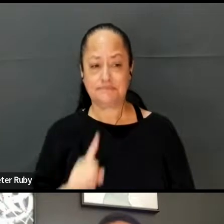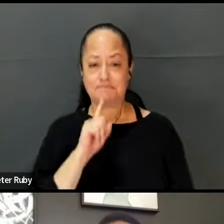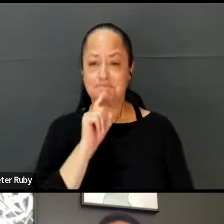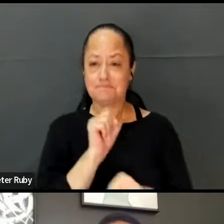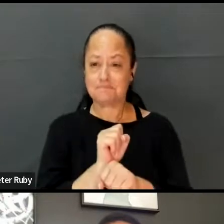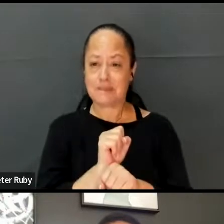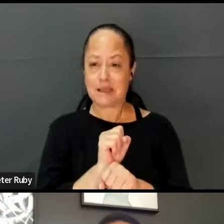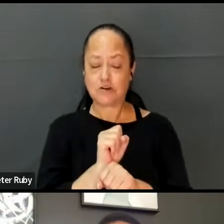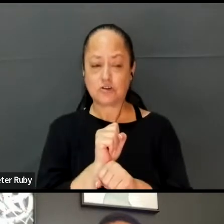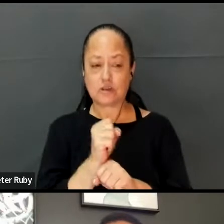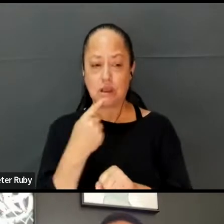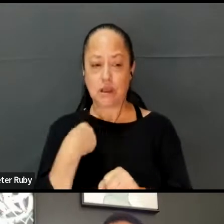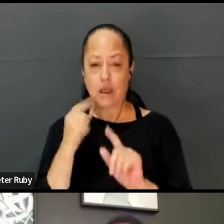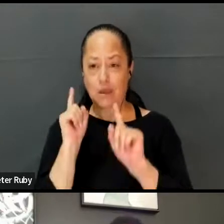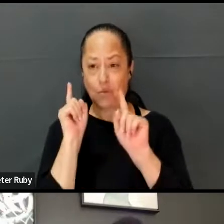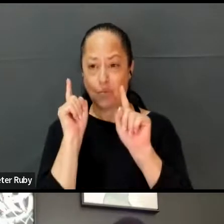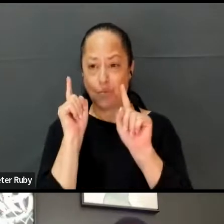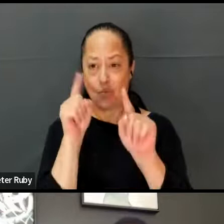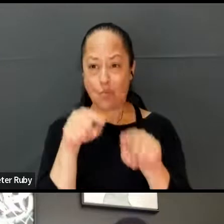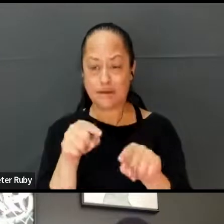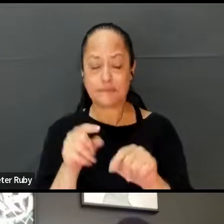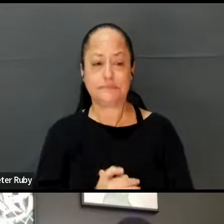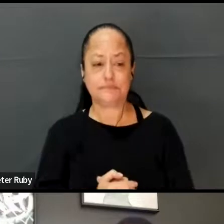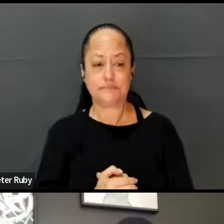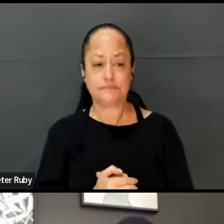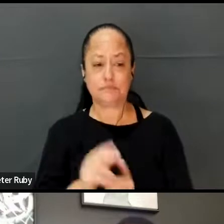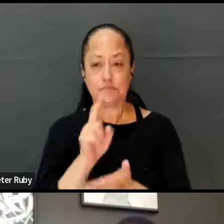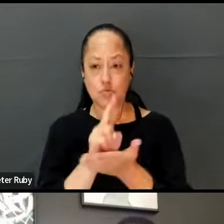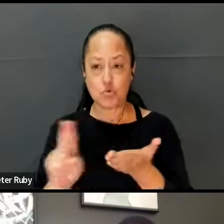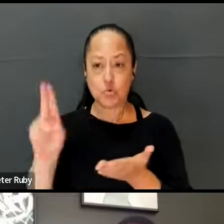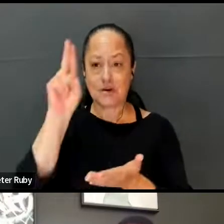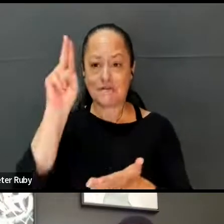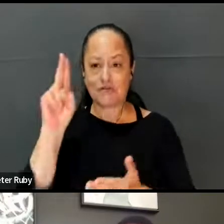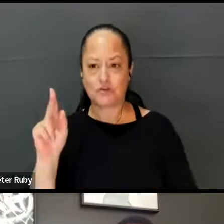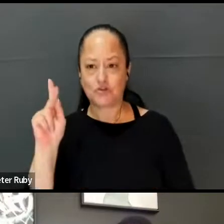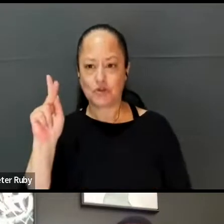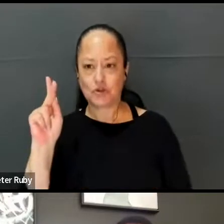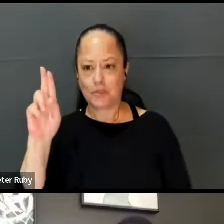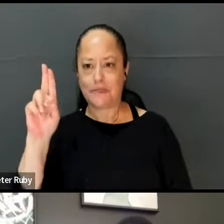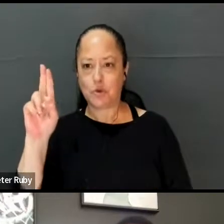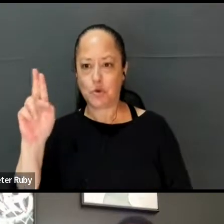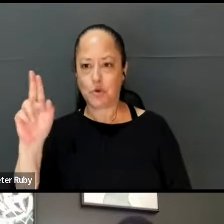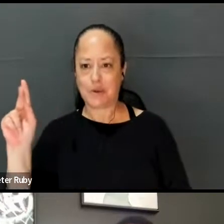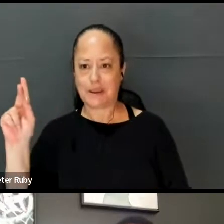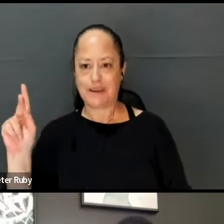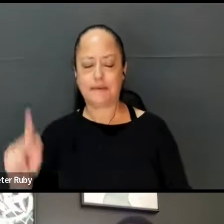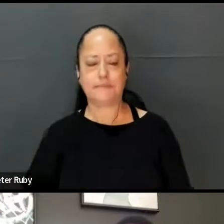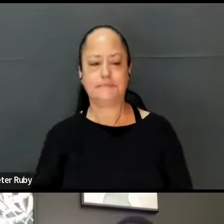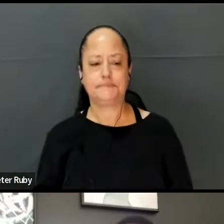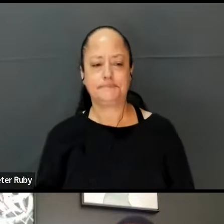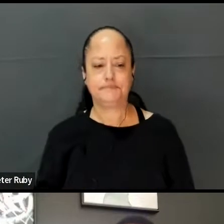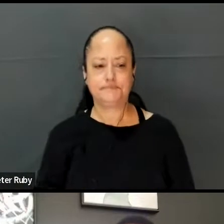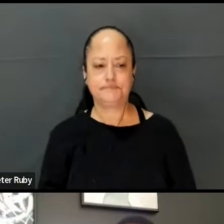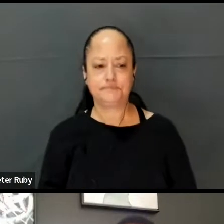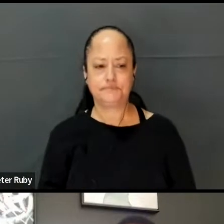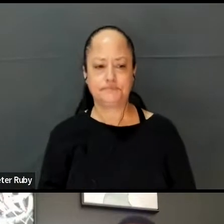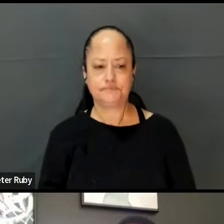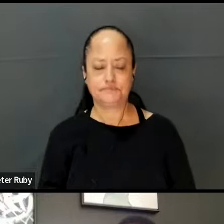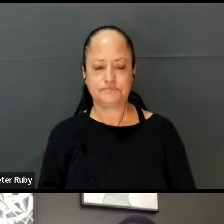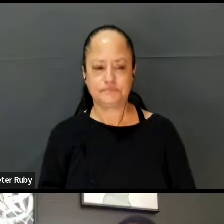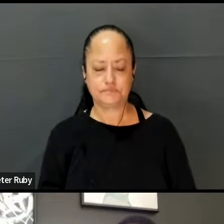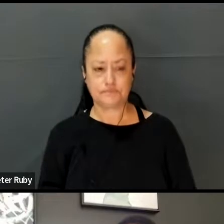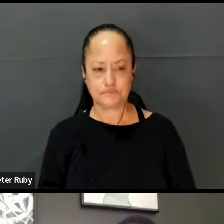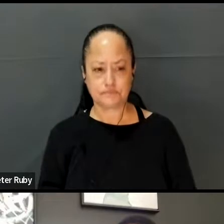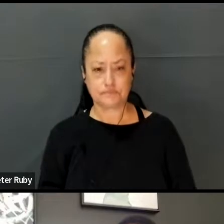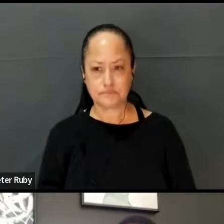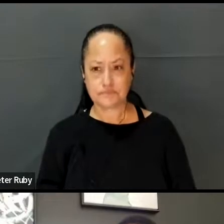I went to university in the UK. So in that sense,